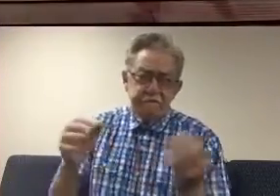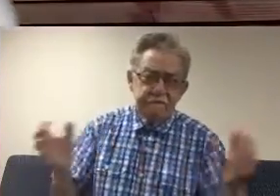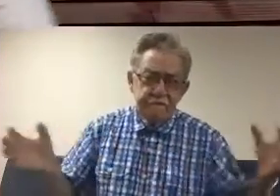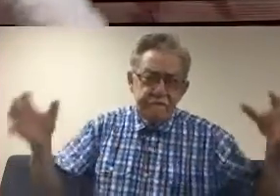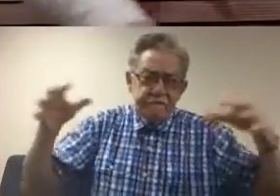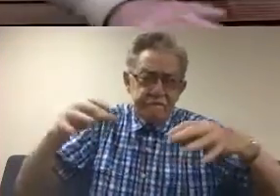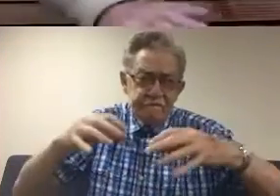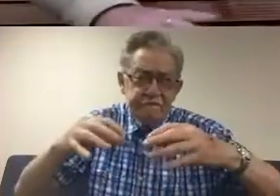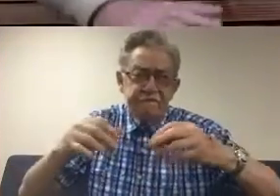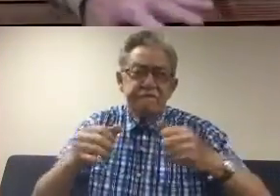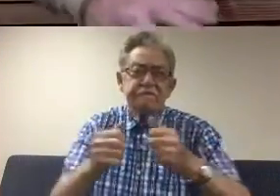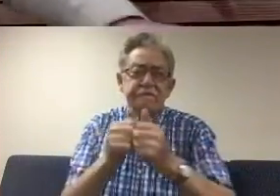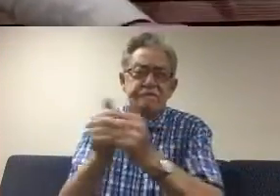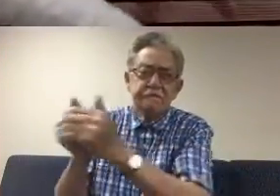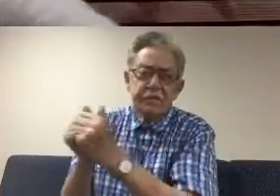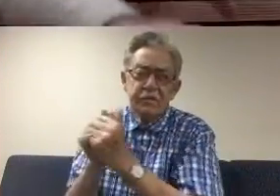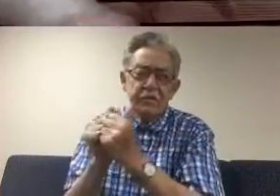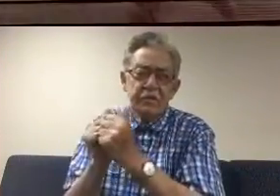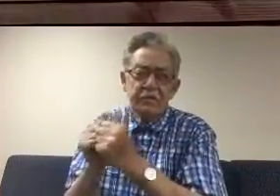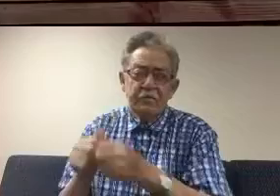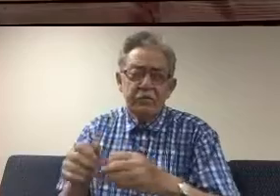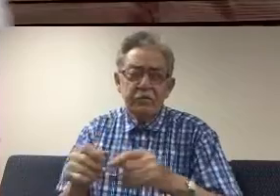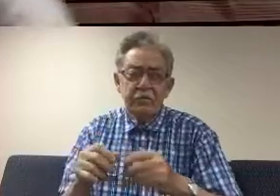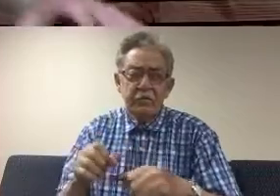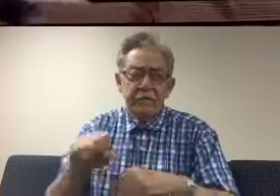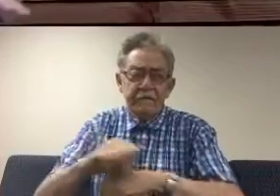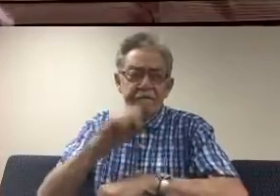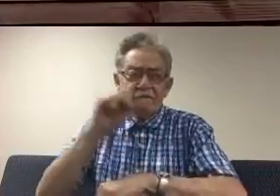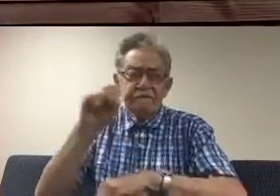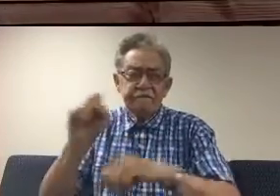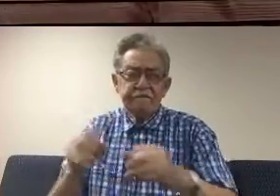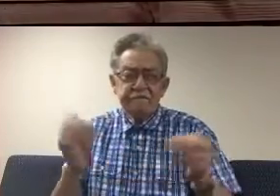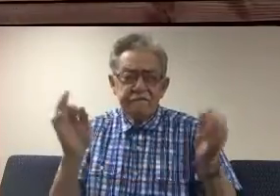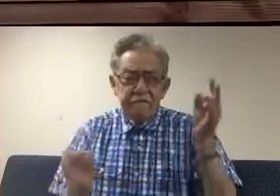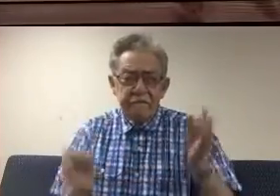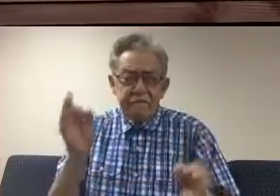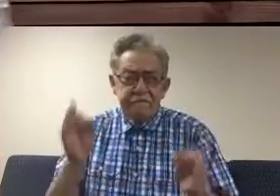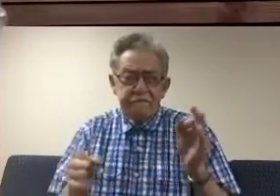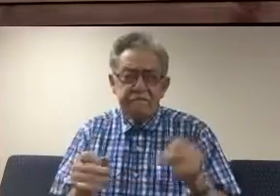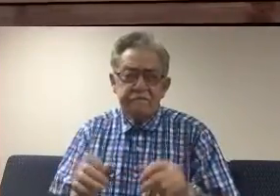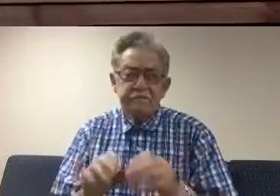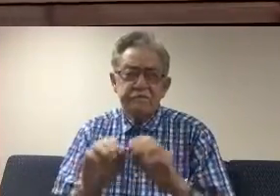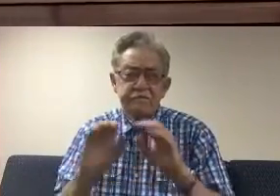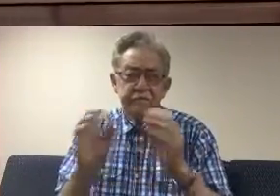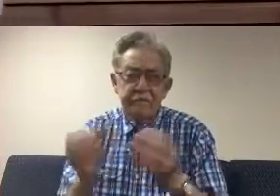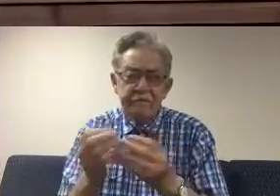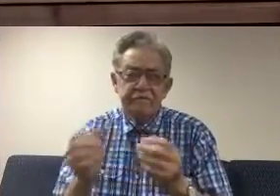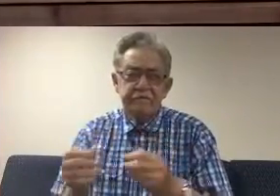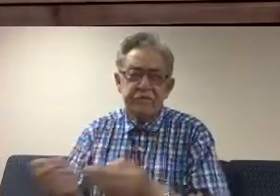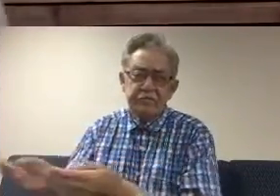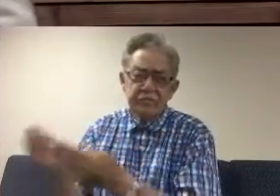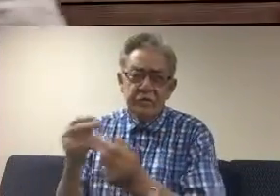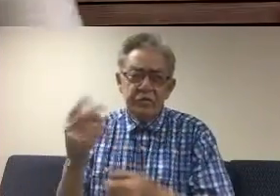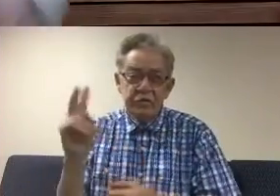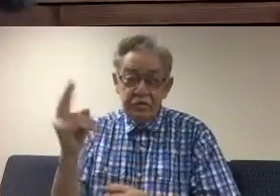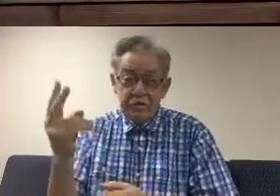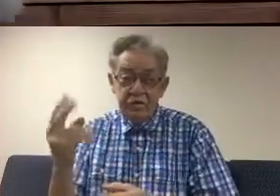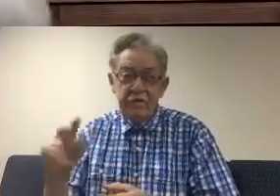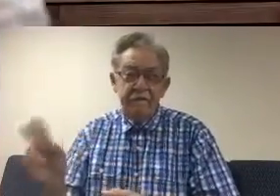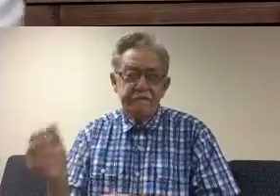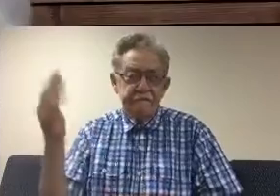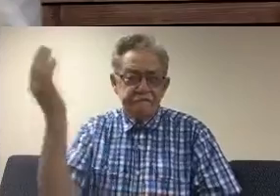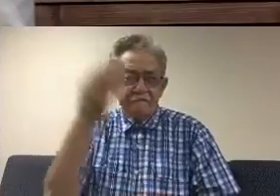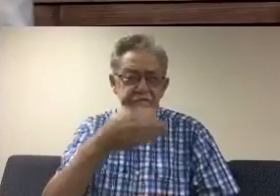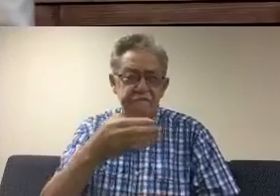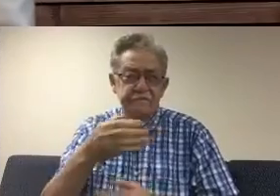part of this Sanhedrin super court, and you've got the Sanhedrin council, and you bring these two ragtag people in before them, and they say, by